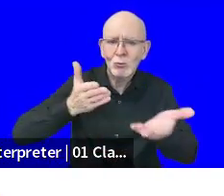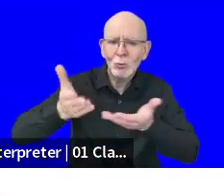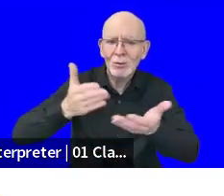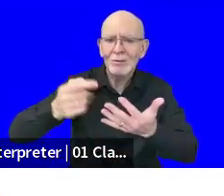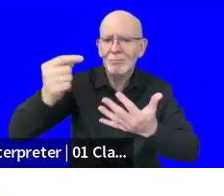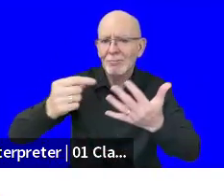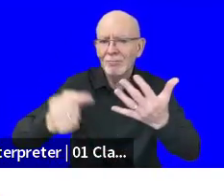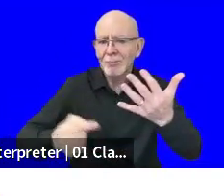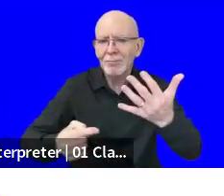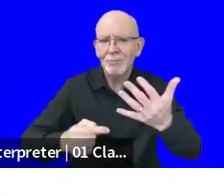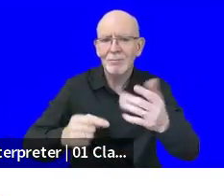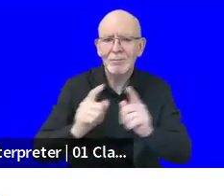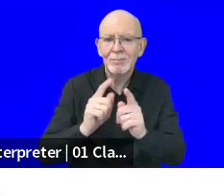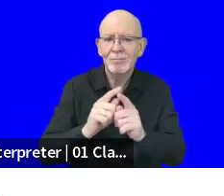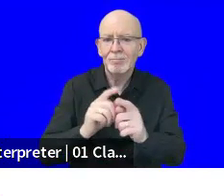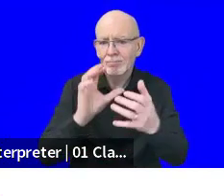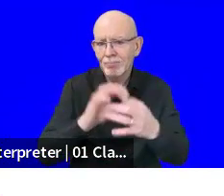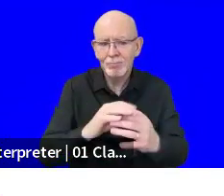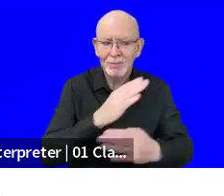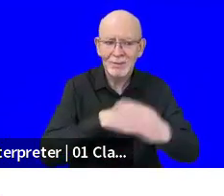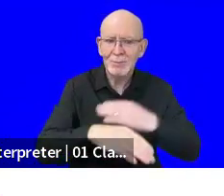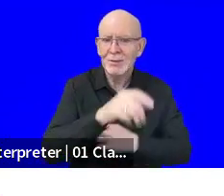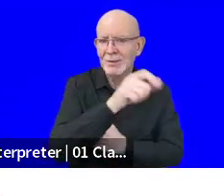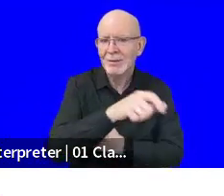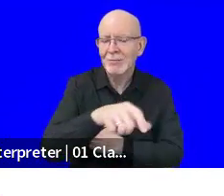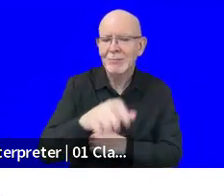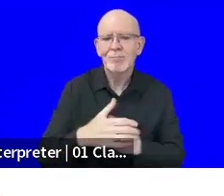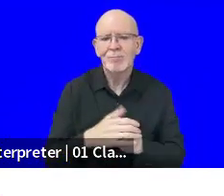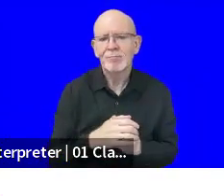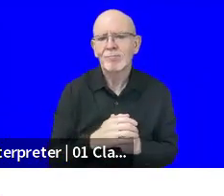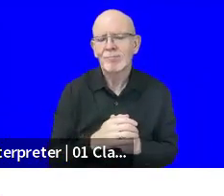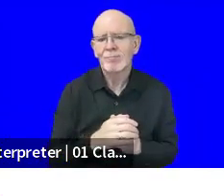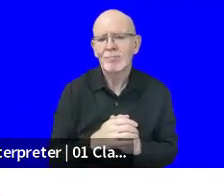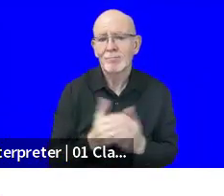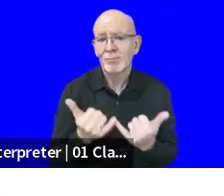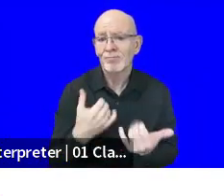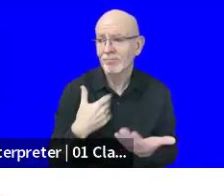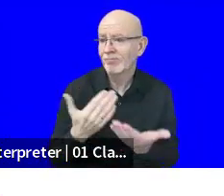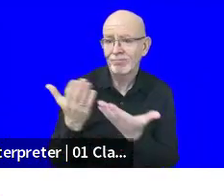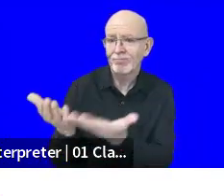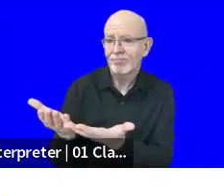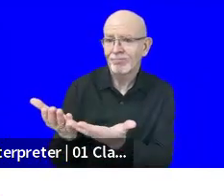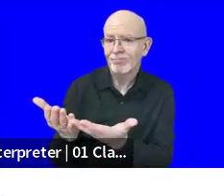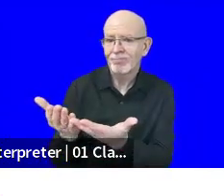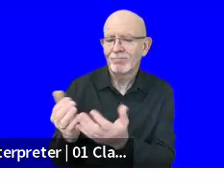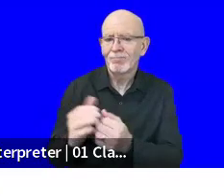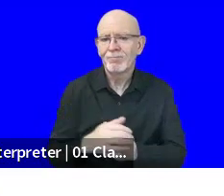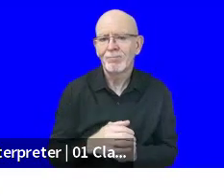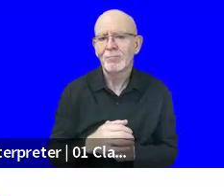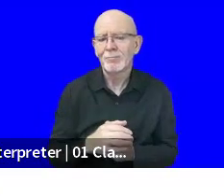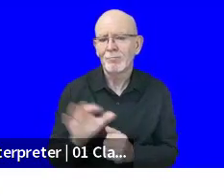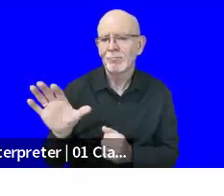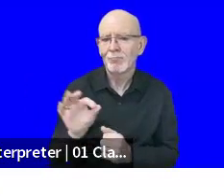So I will now give the floor to Daniel Mont, and I will invite all the other speakers to switch off